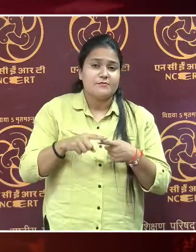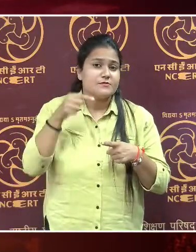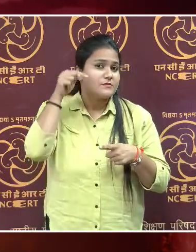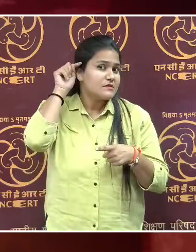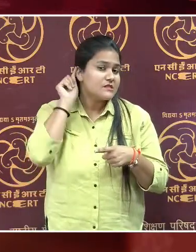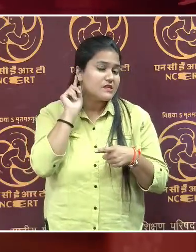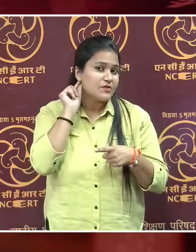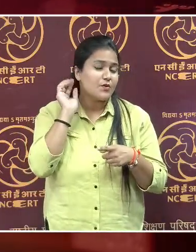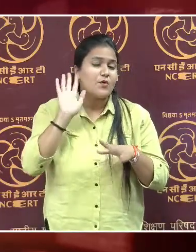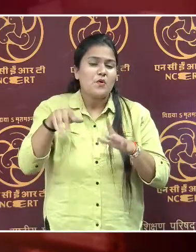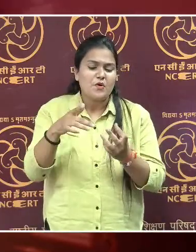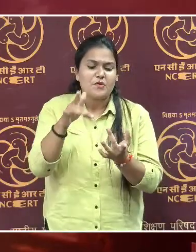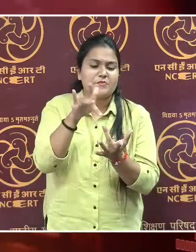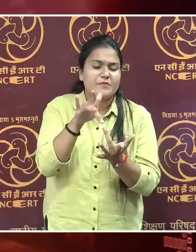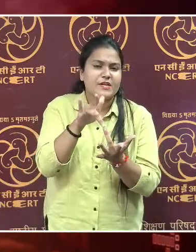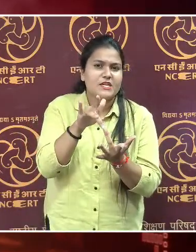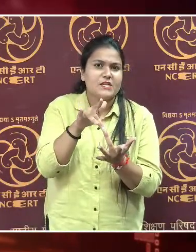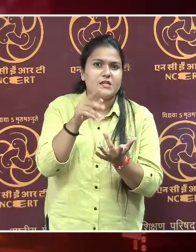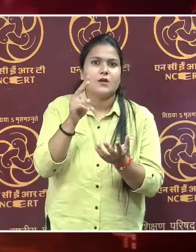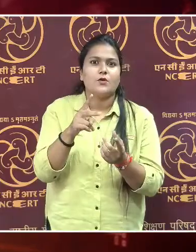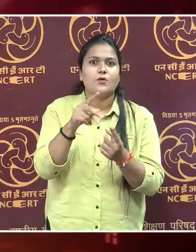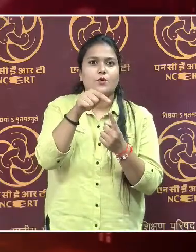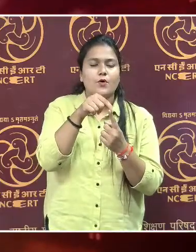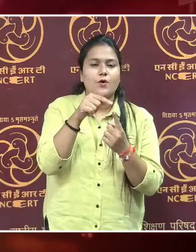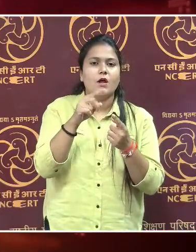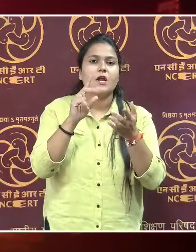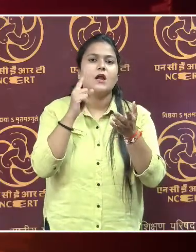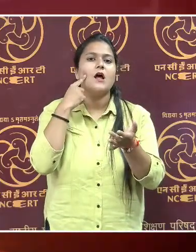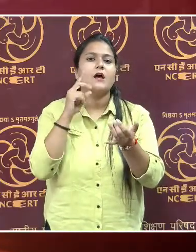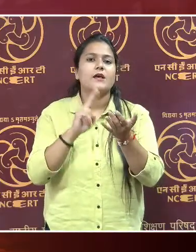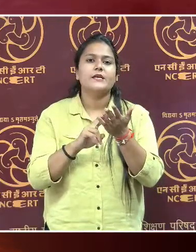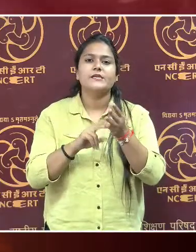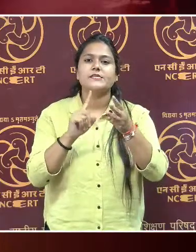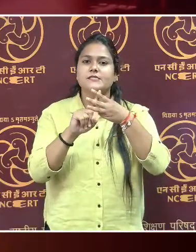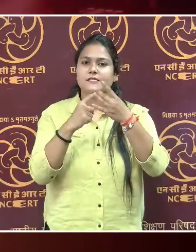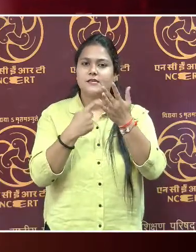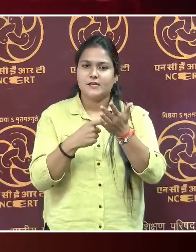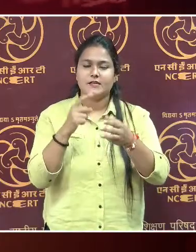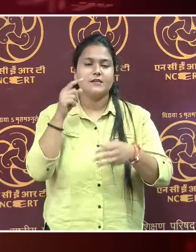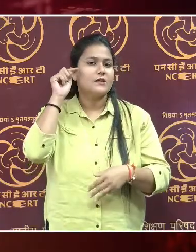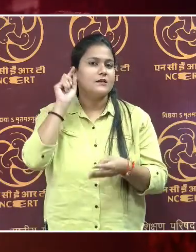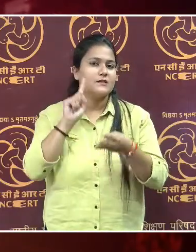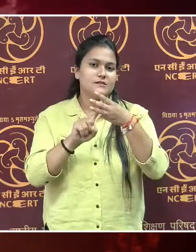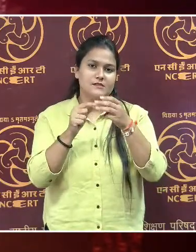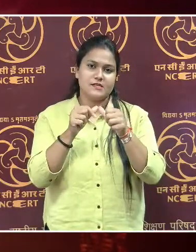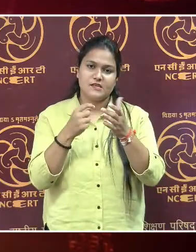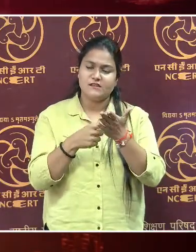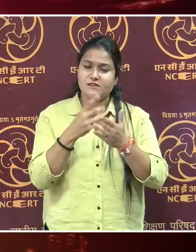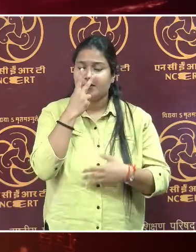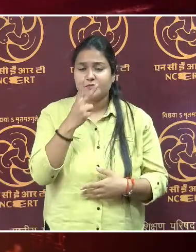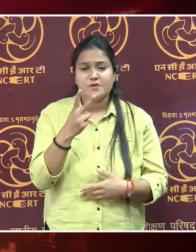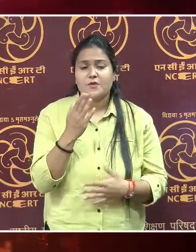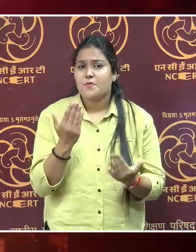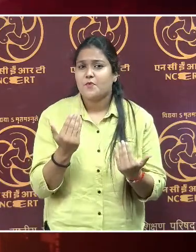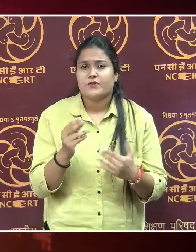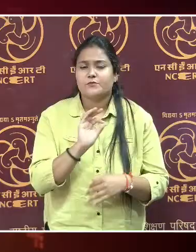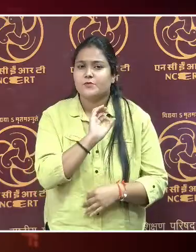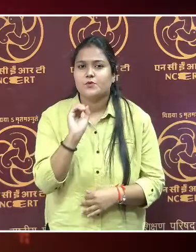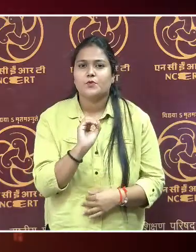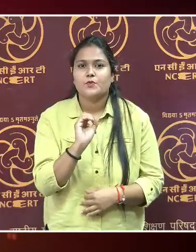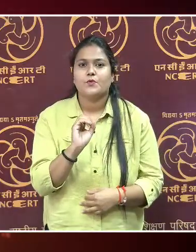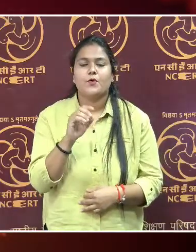middle ear, or the inner ear, or the auditory nerve that reaches to the brain, then we will not be able to hear the sound.